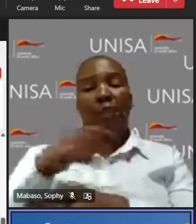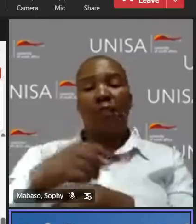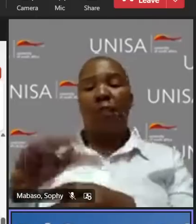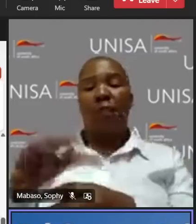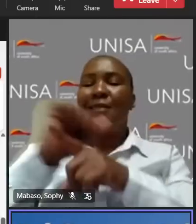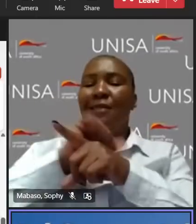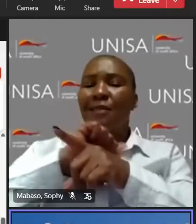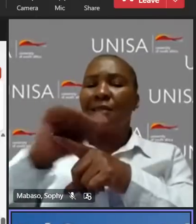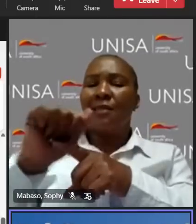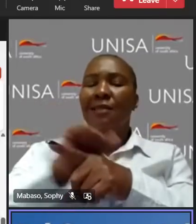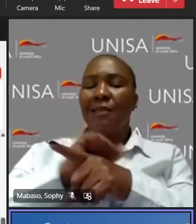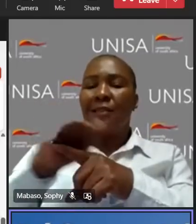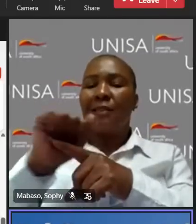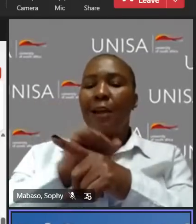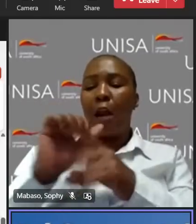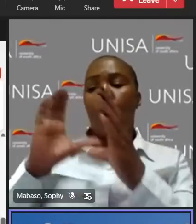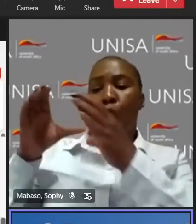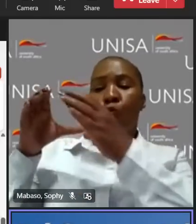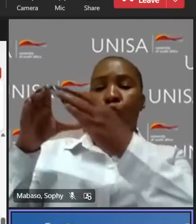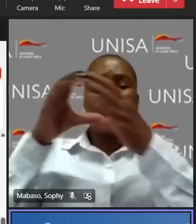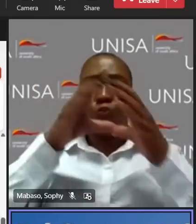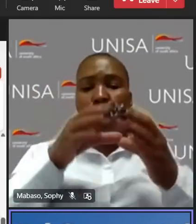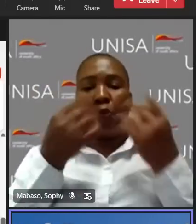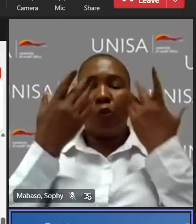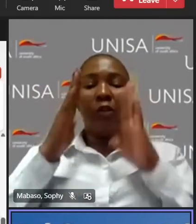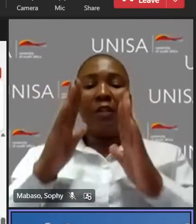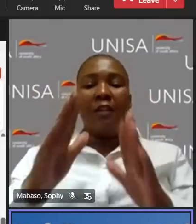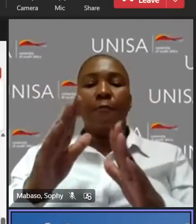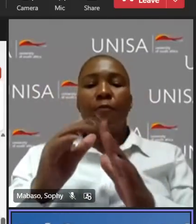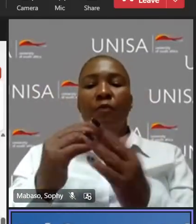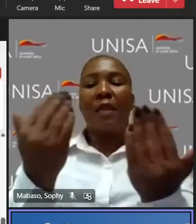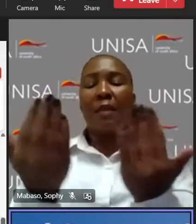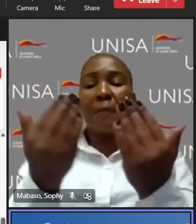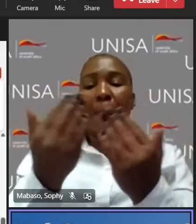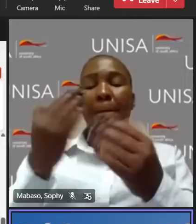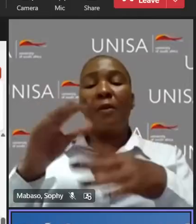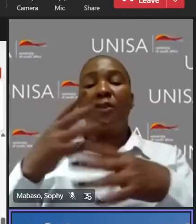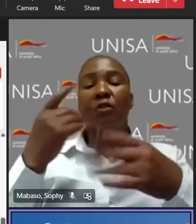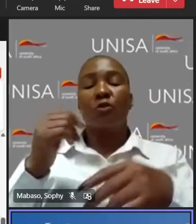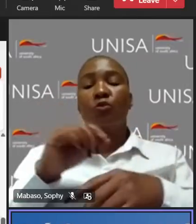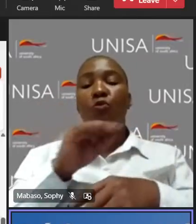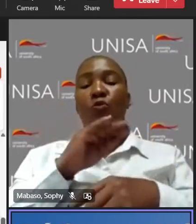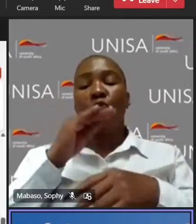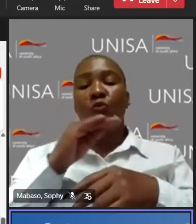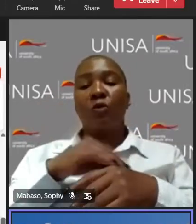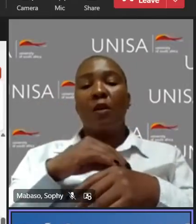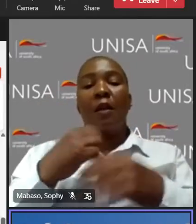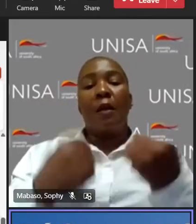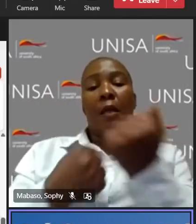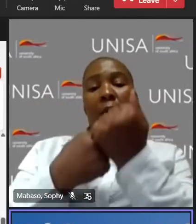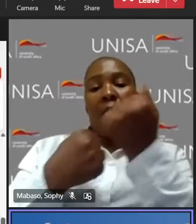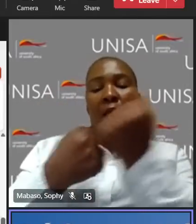a core group of students, which we call peer educators, that can service